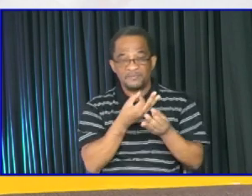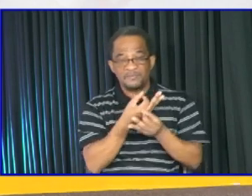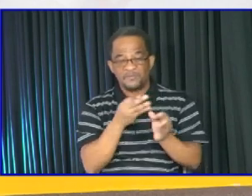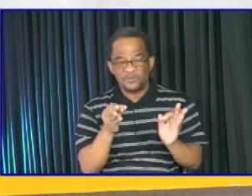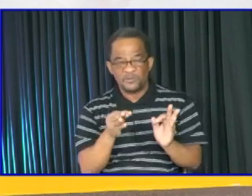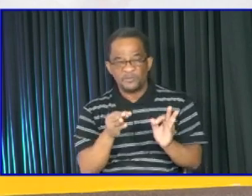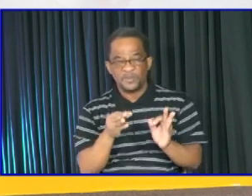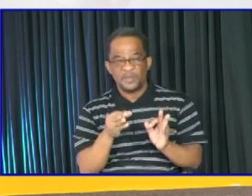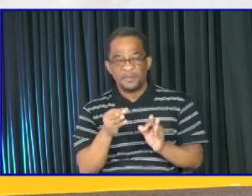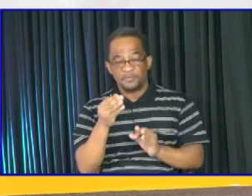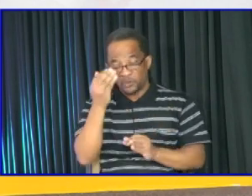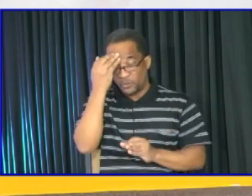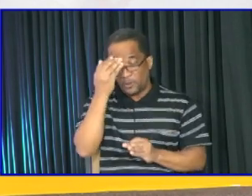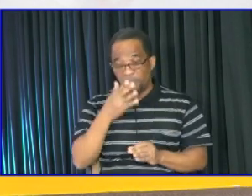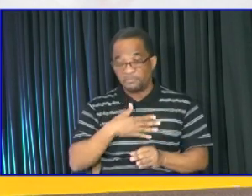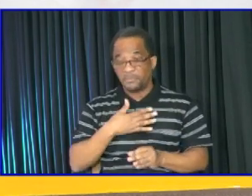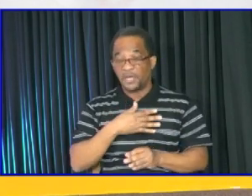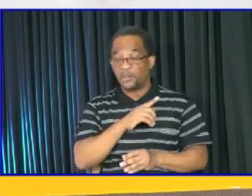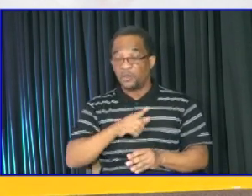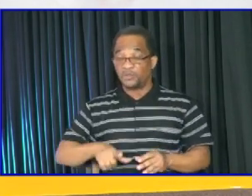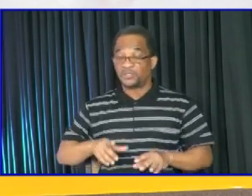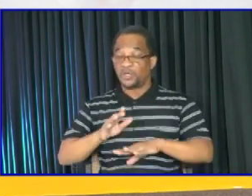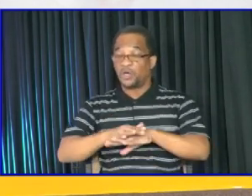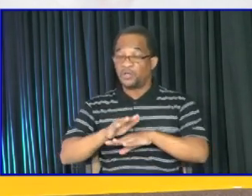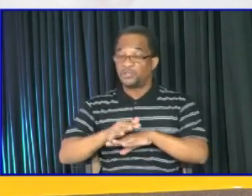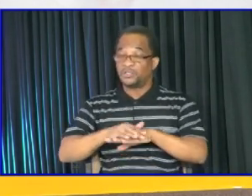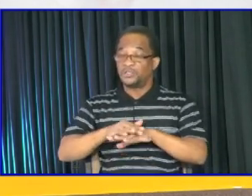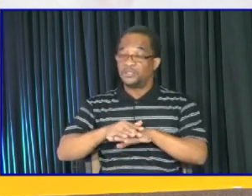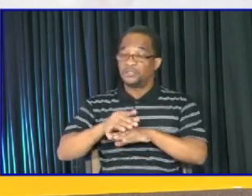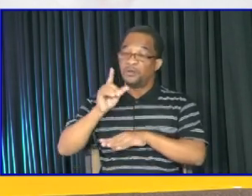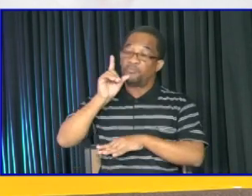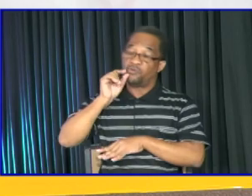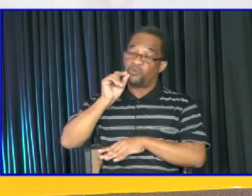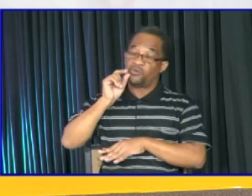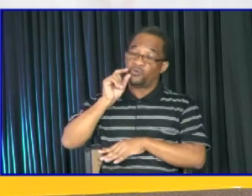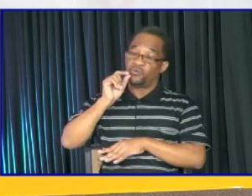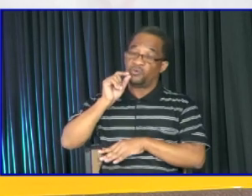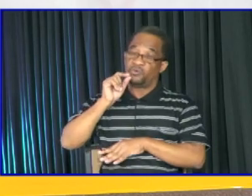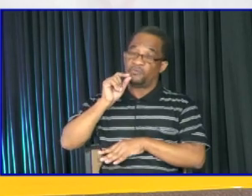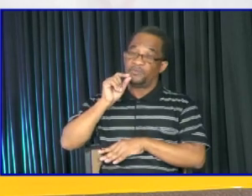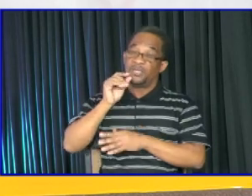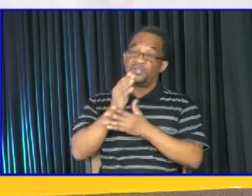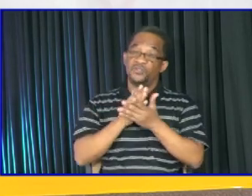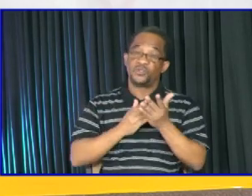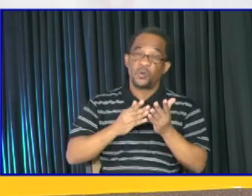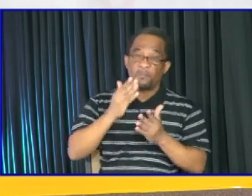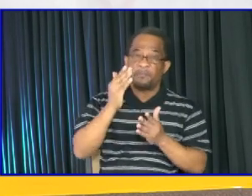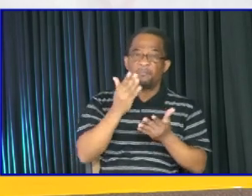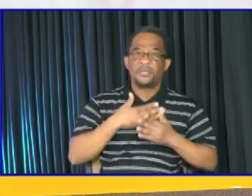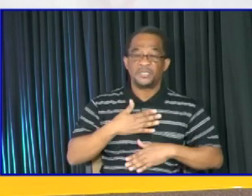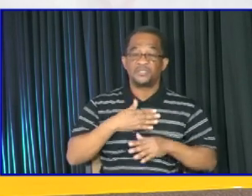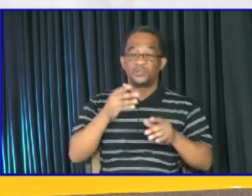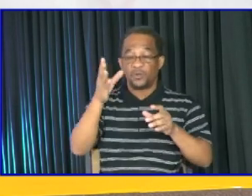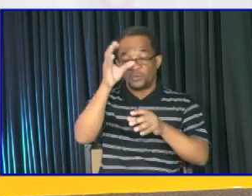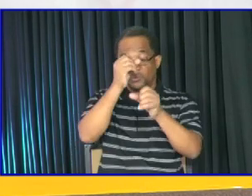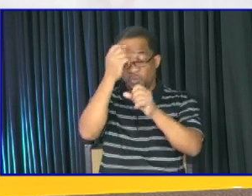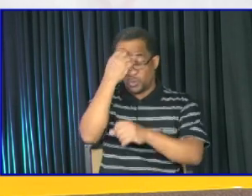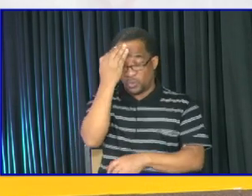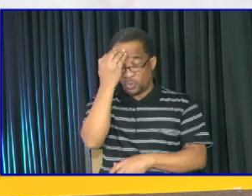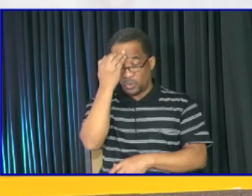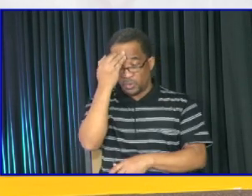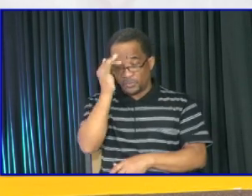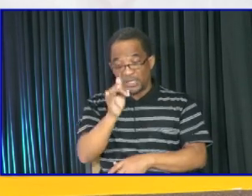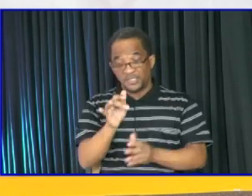on the sparrows. And right now, He's watching over me." Because somebody has got to know that if Jesus Christ